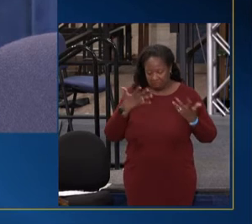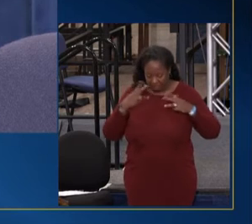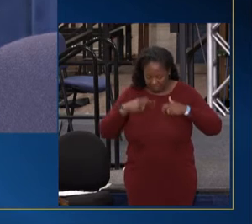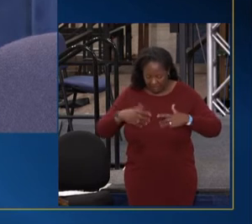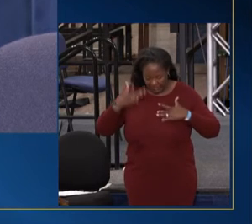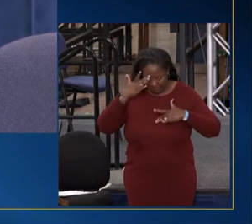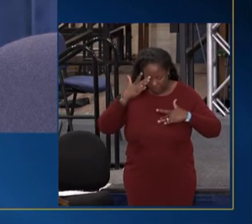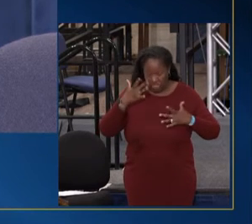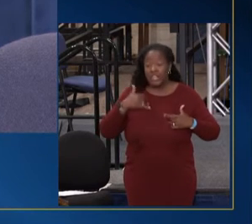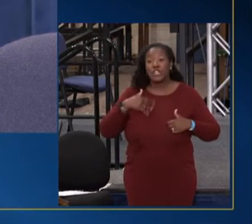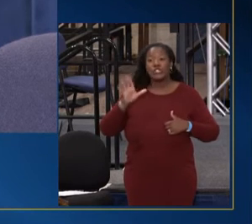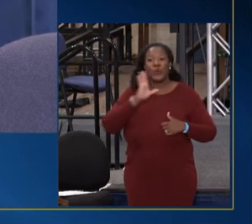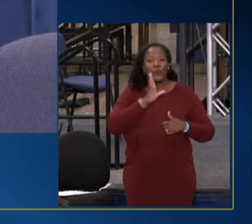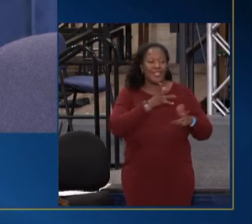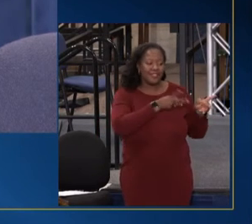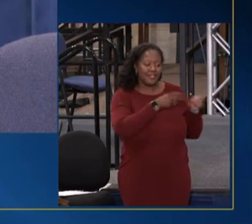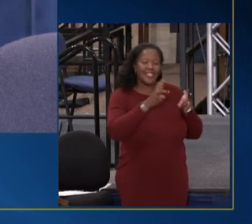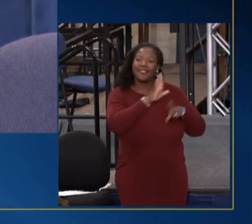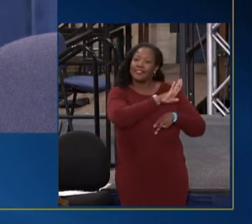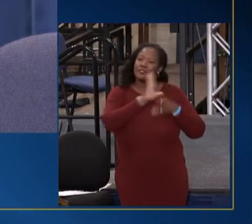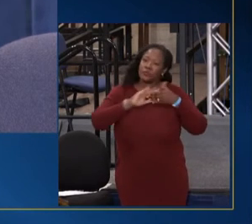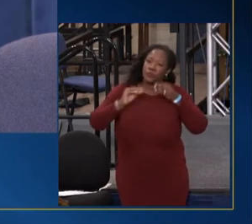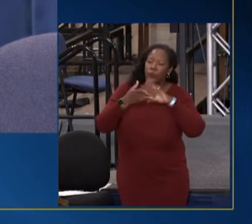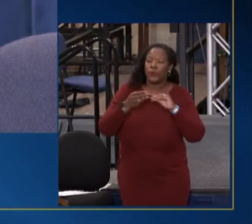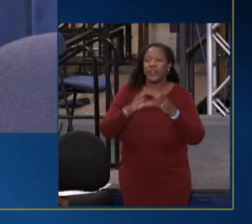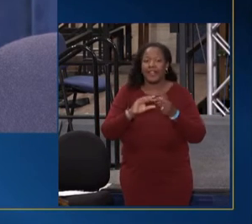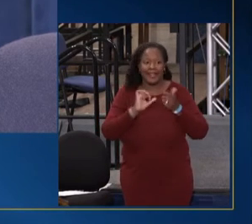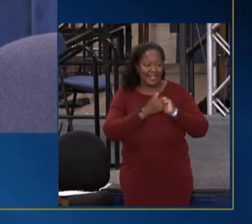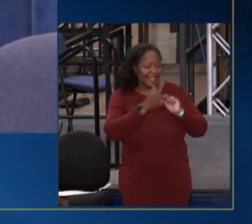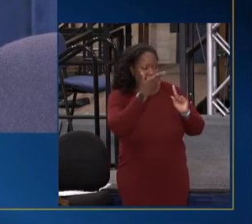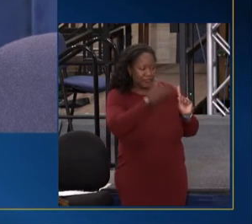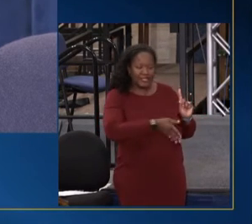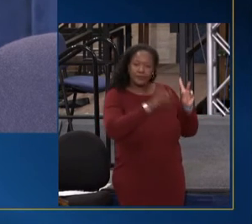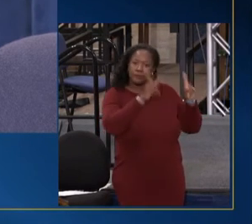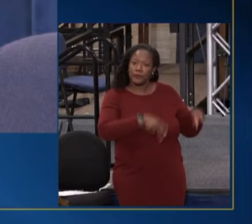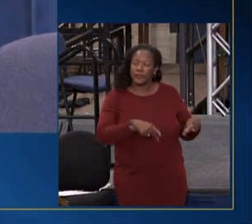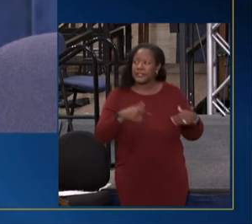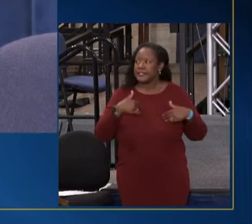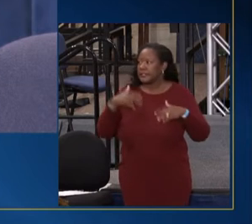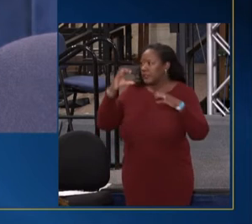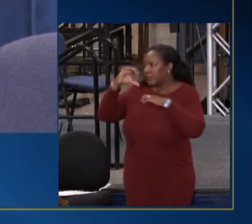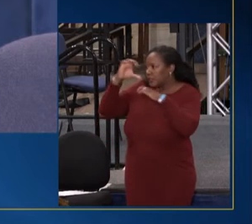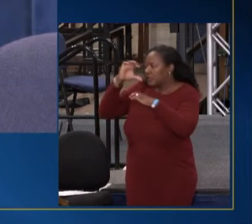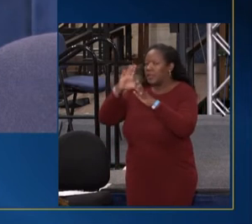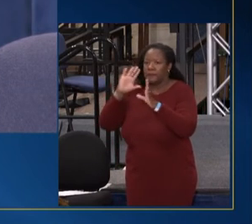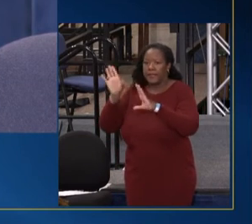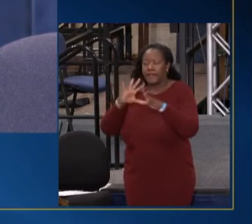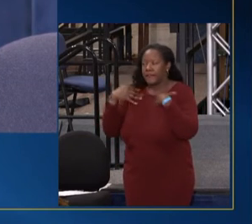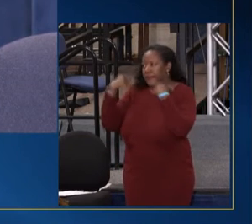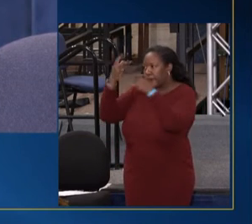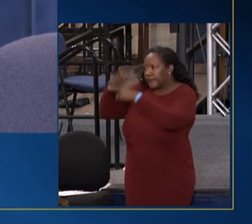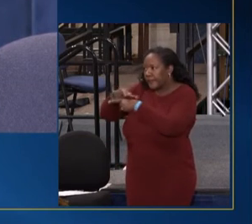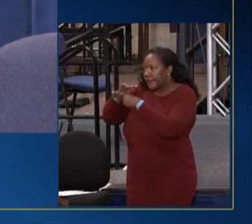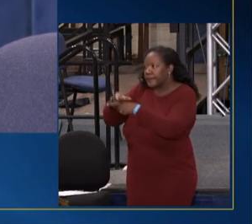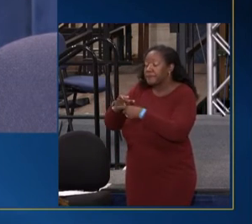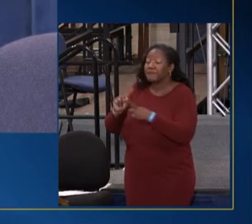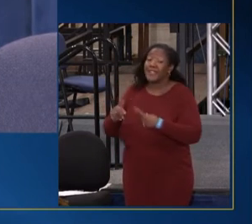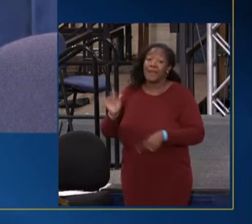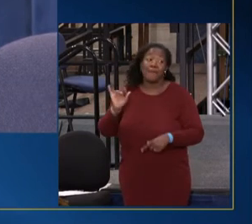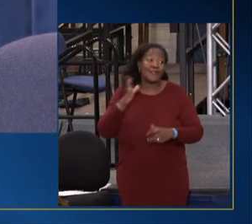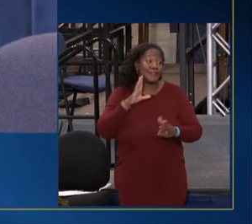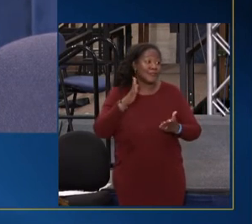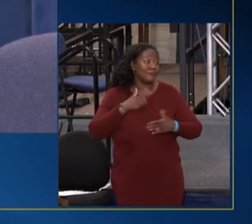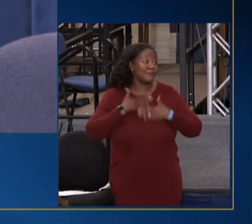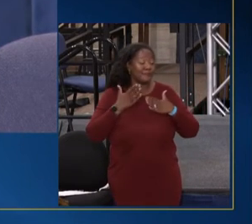Max's story in a way that talks about how a non-binary person can seek behavioral health care. But I'm also pleased to say that